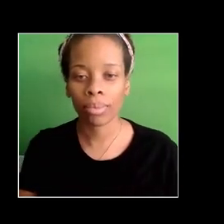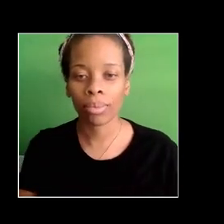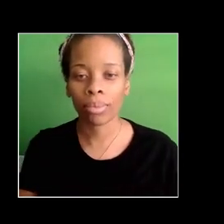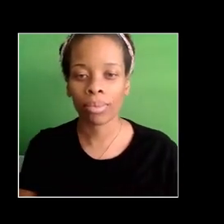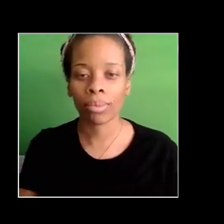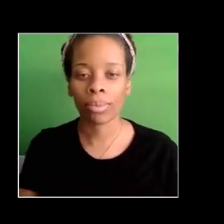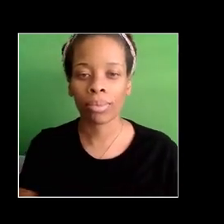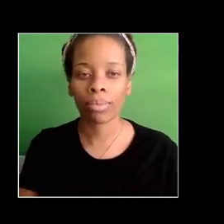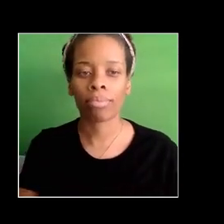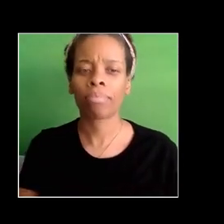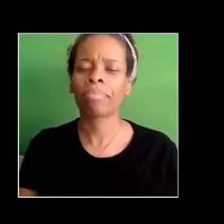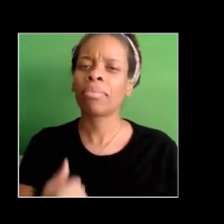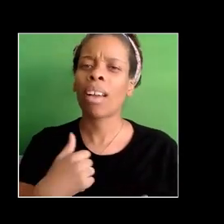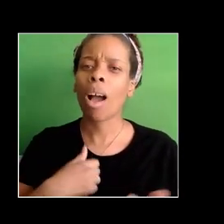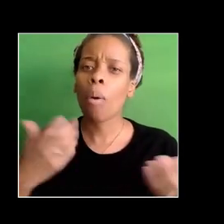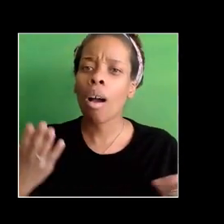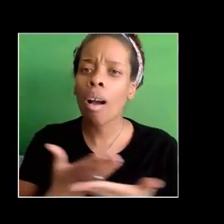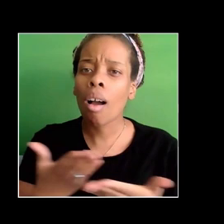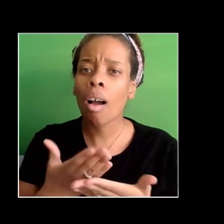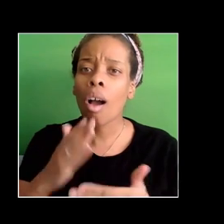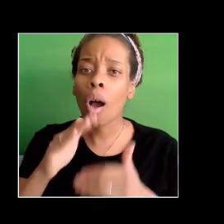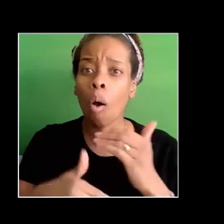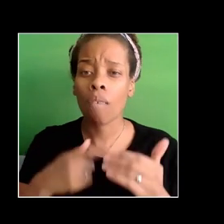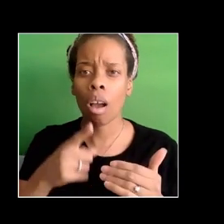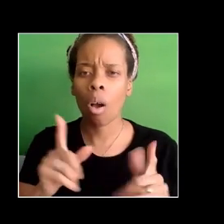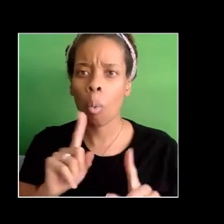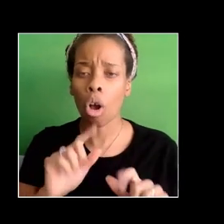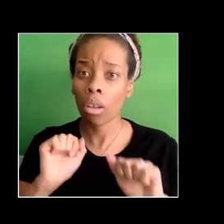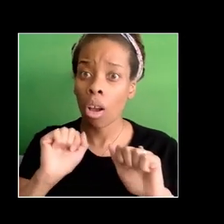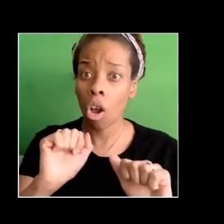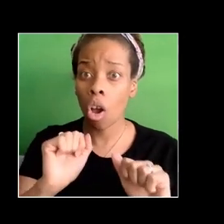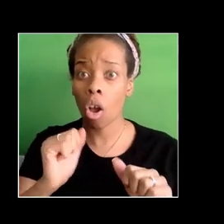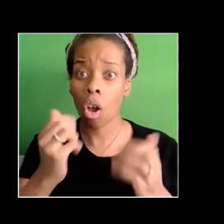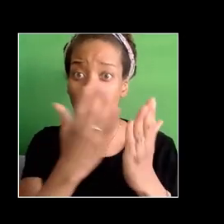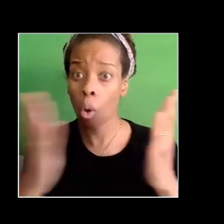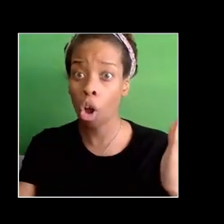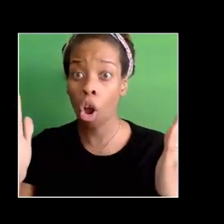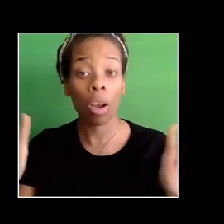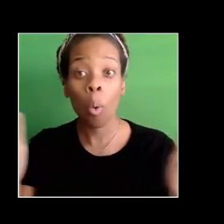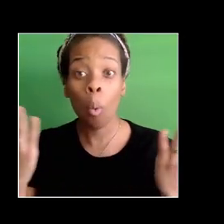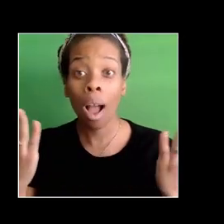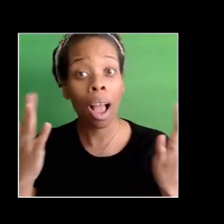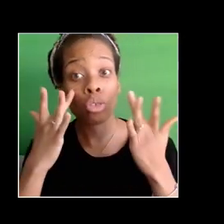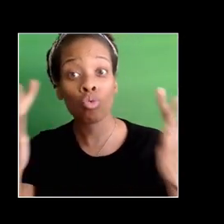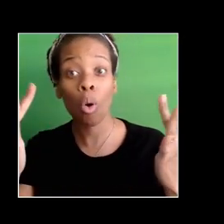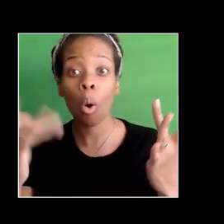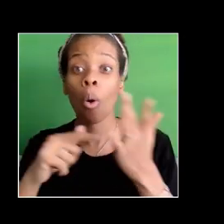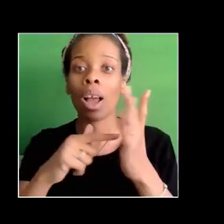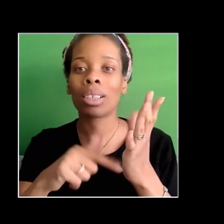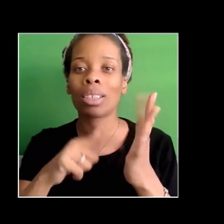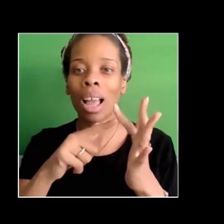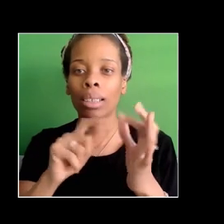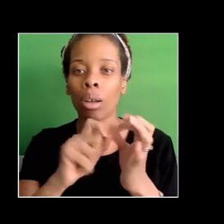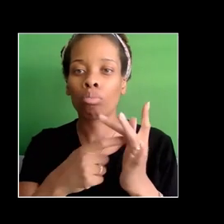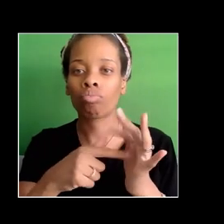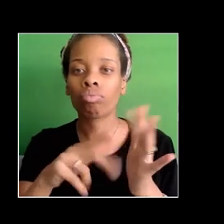discussion coincides with a major survey of Lynette's work currently on display at Tate Britain.